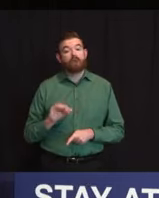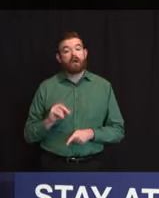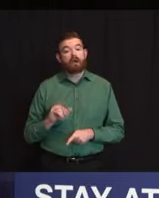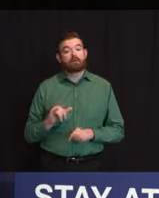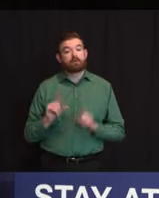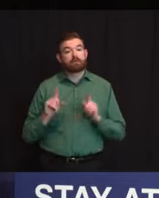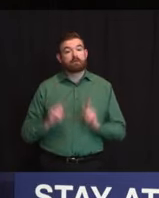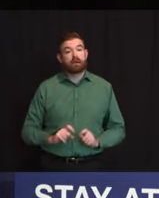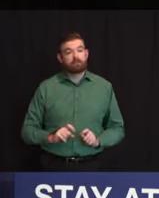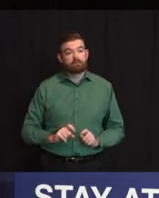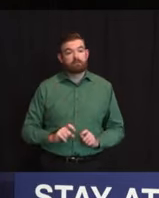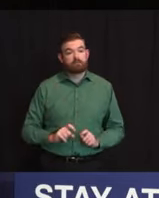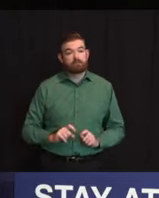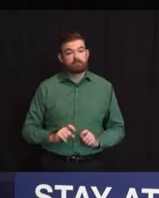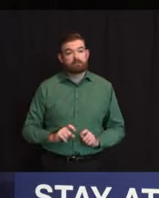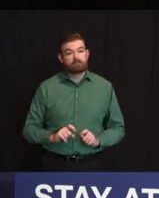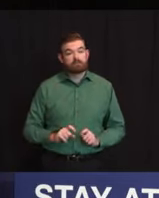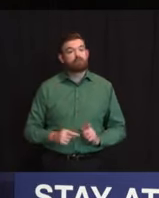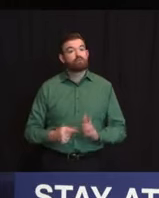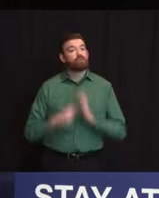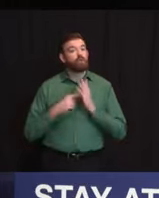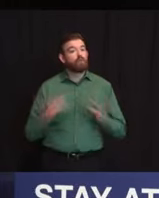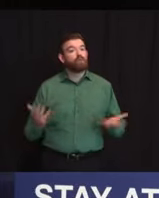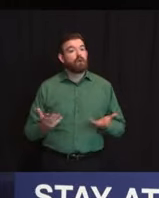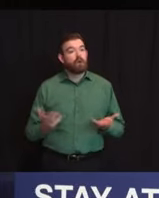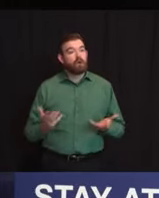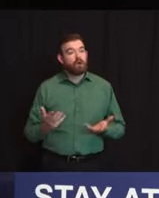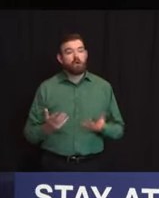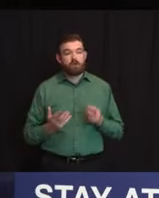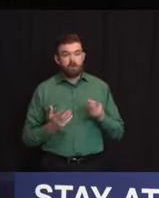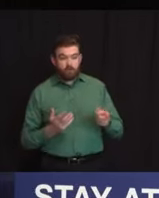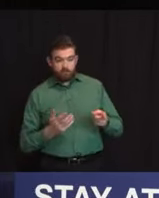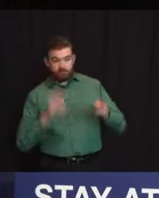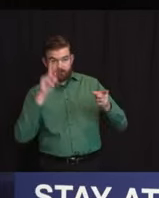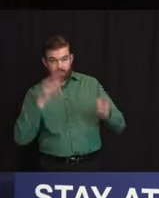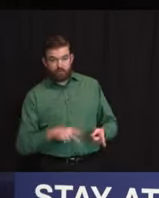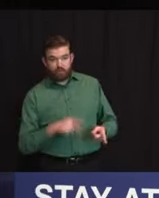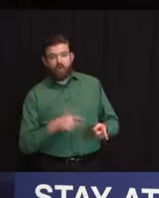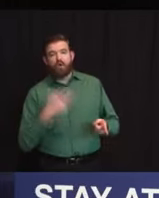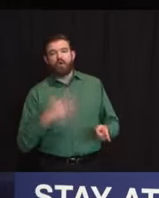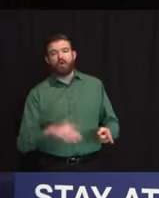disease before, much more important than trying to decide if they have it now, because they may not reflect that.